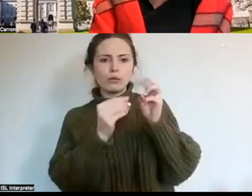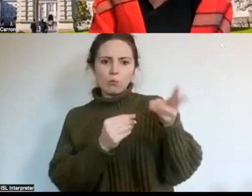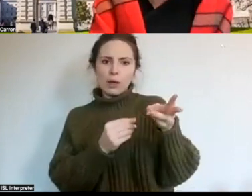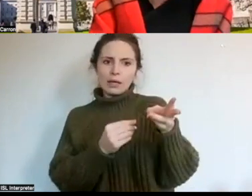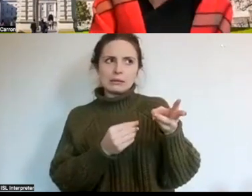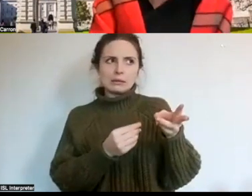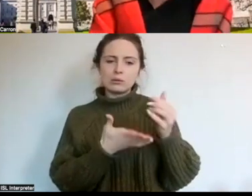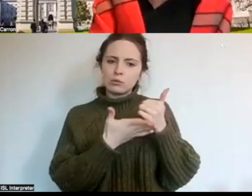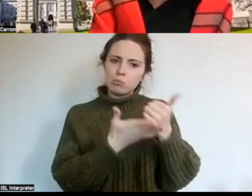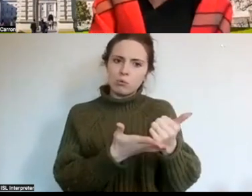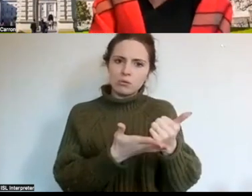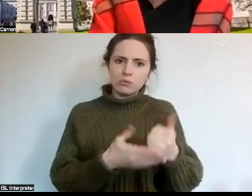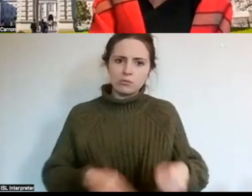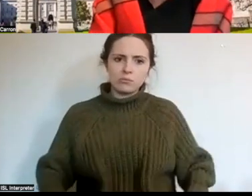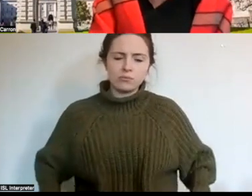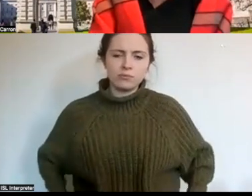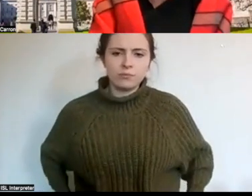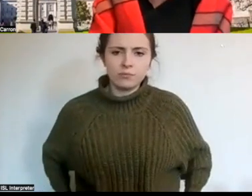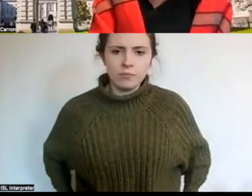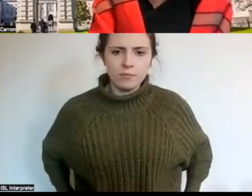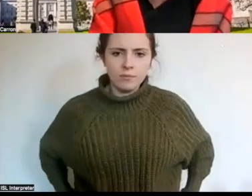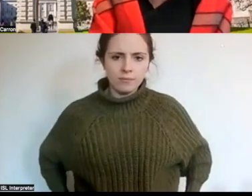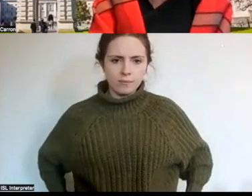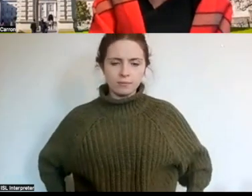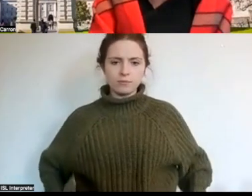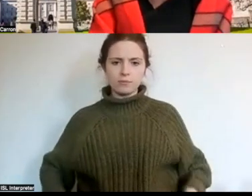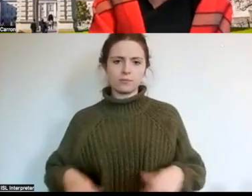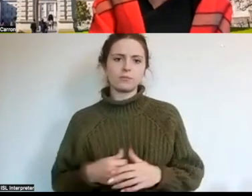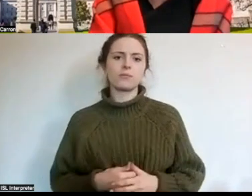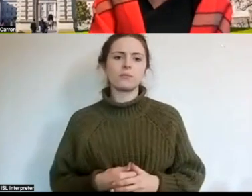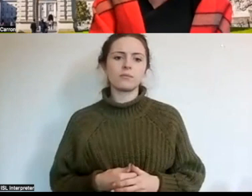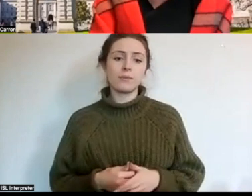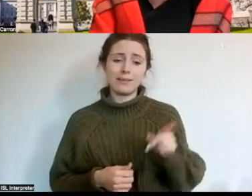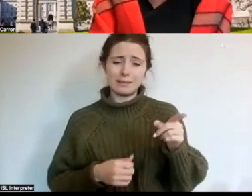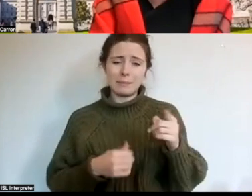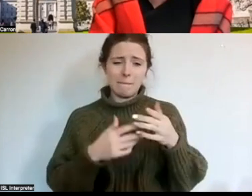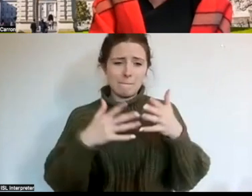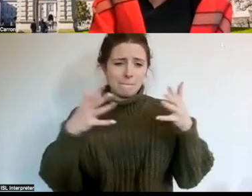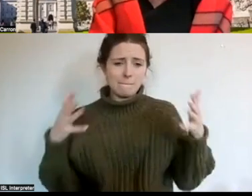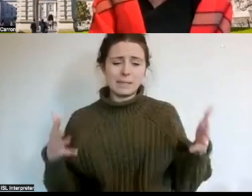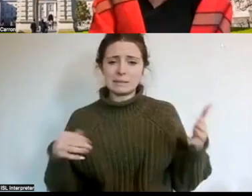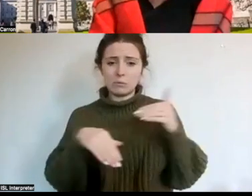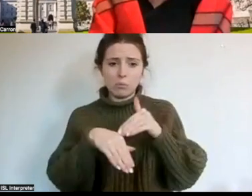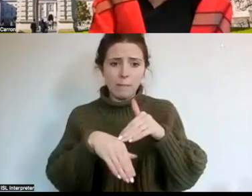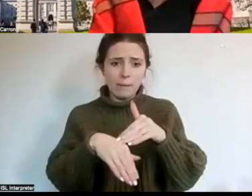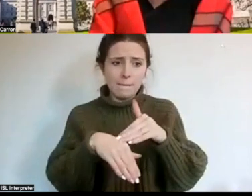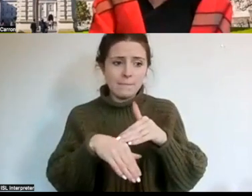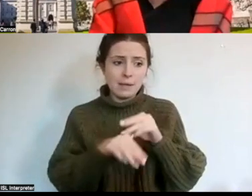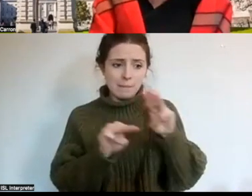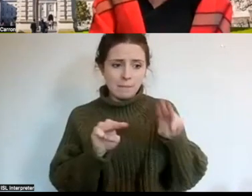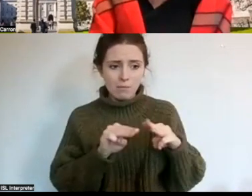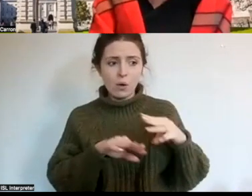that as we look at dealing with what is a very critical problem as populations age, how will we support